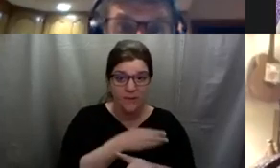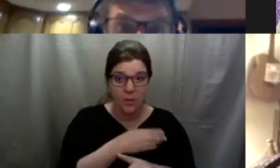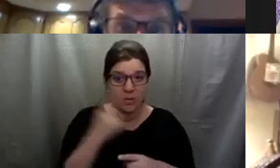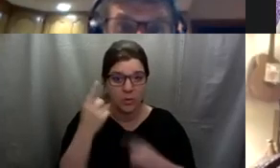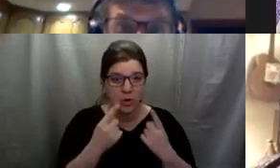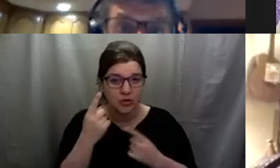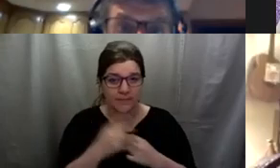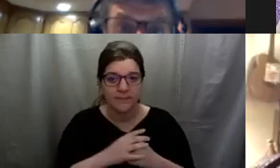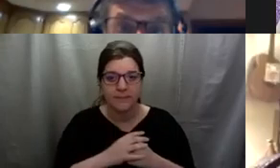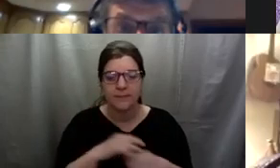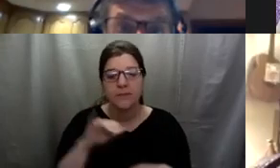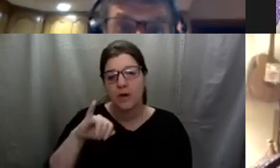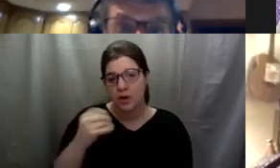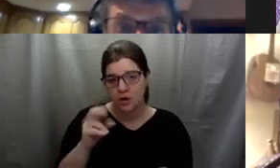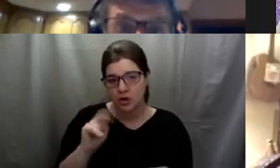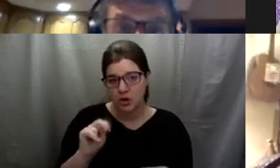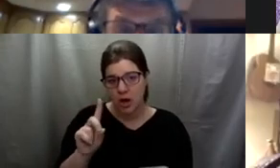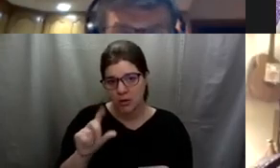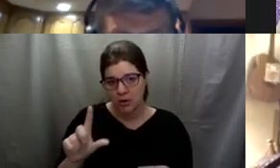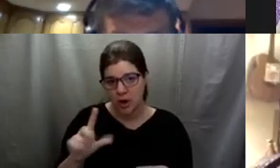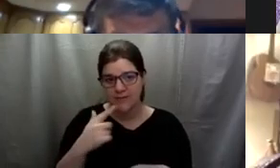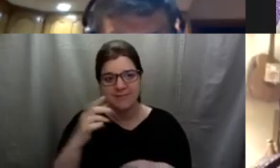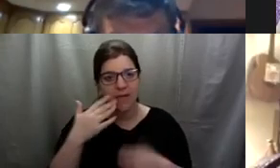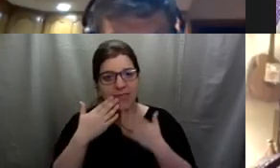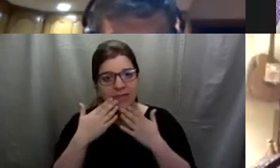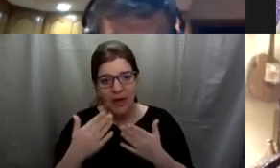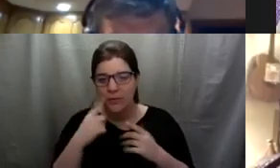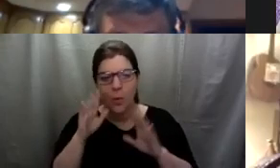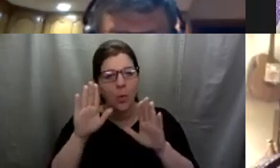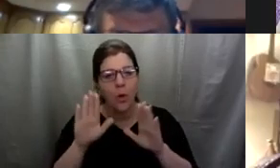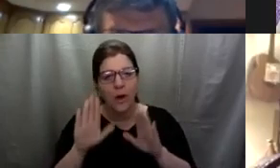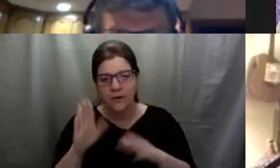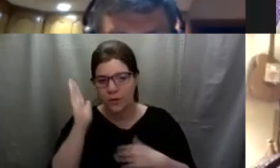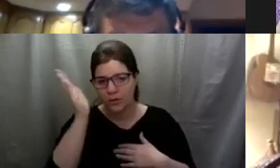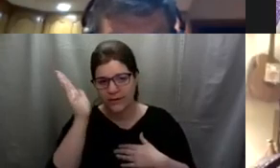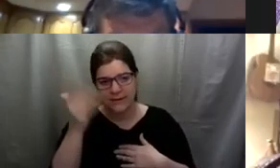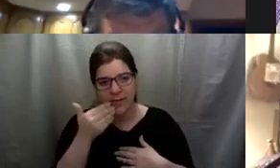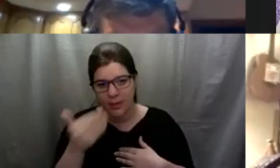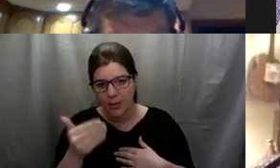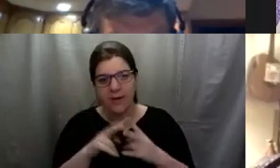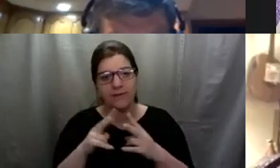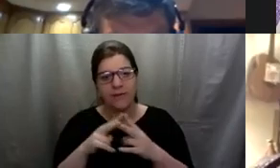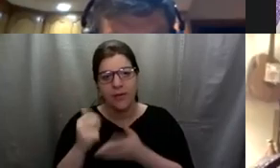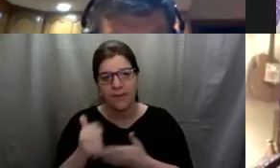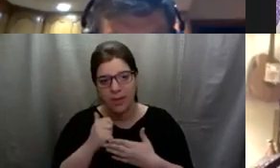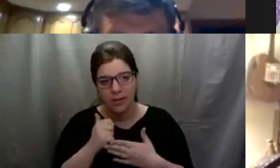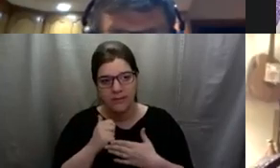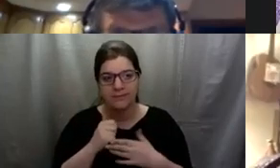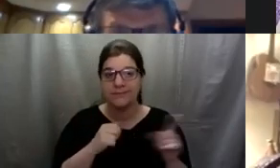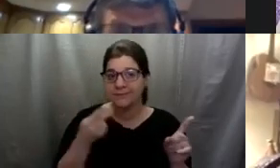I would like to say thank you for a wonderful presentation. It was very helpful. It was very good,